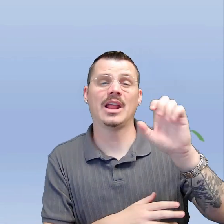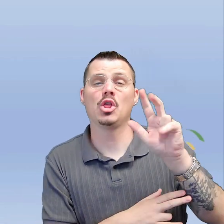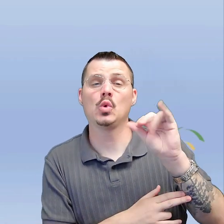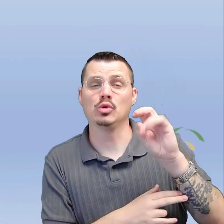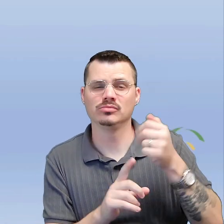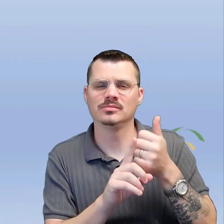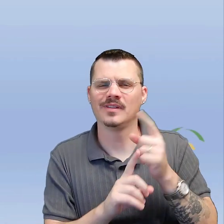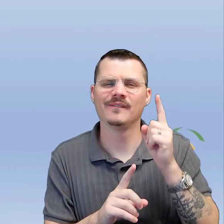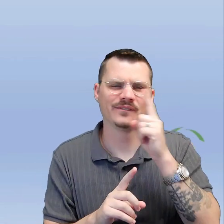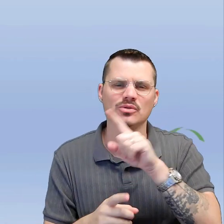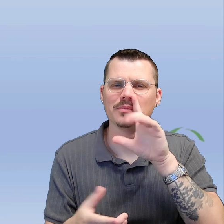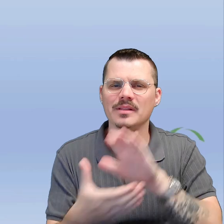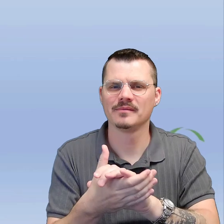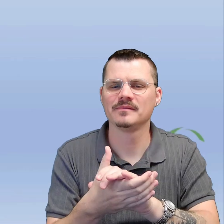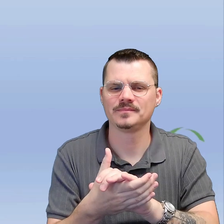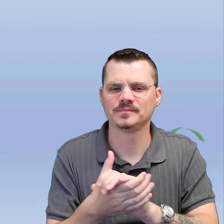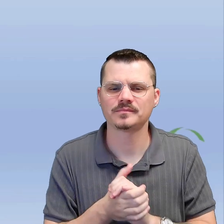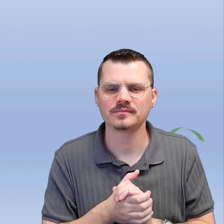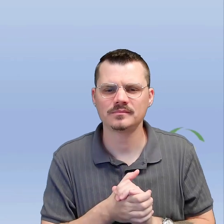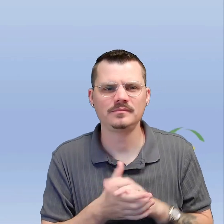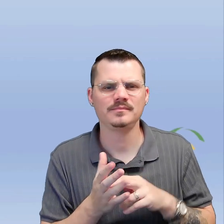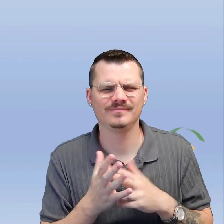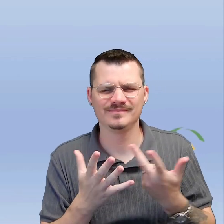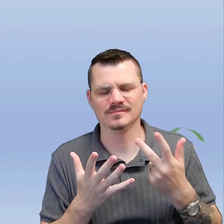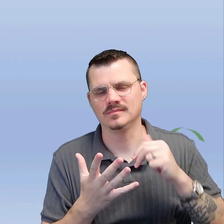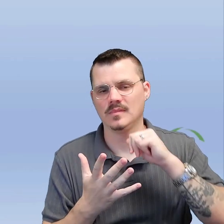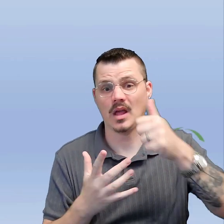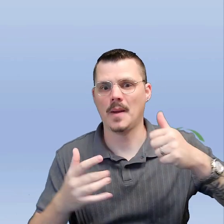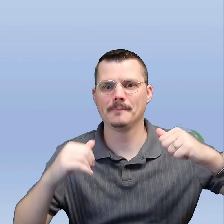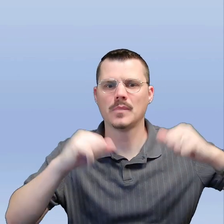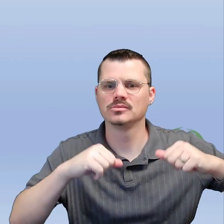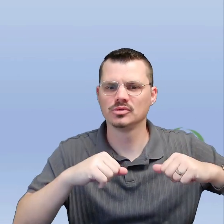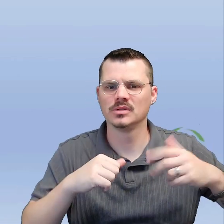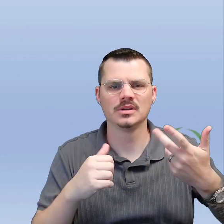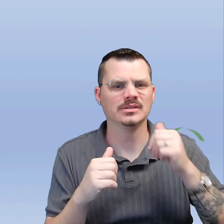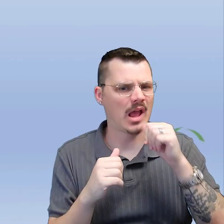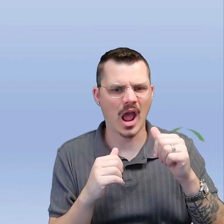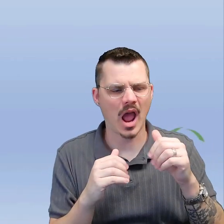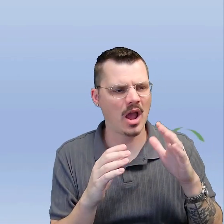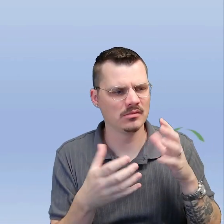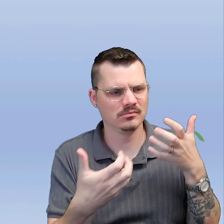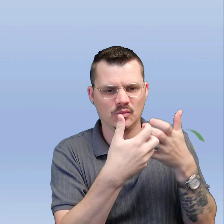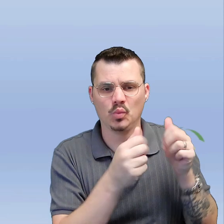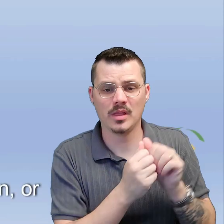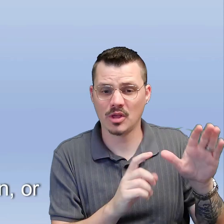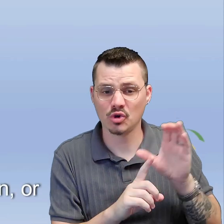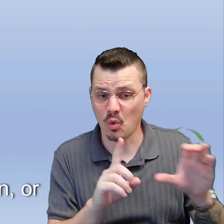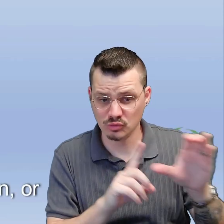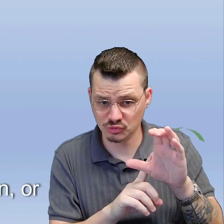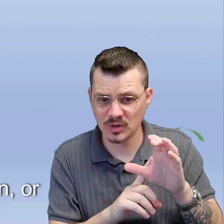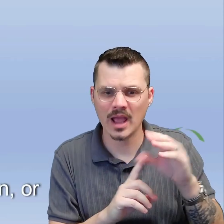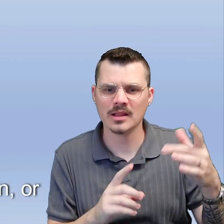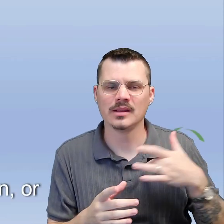Delusions are false beliefs, out of the range of possibility, not consistent with culture, and they